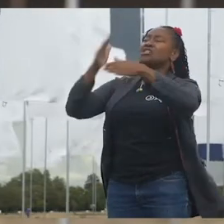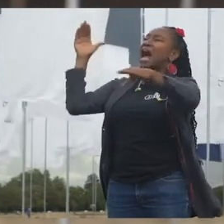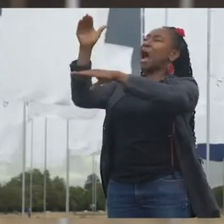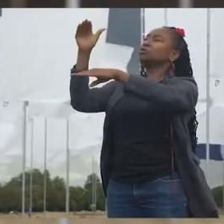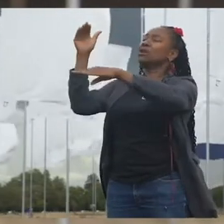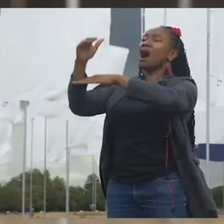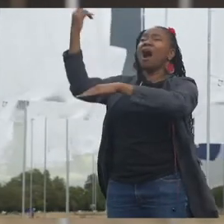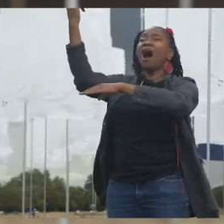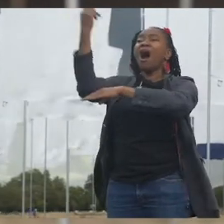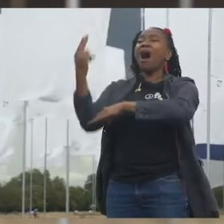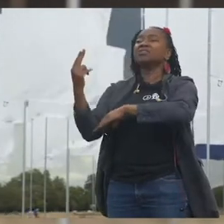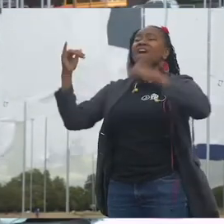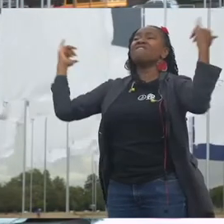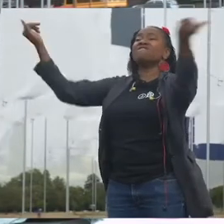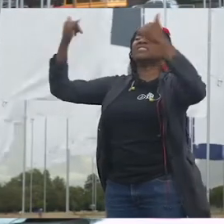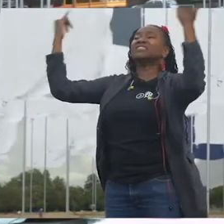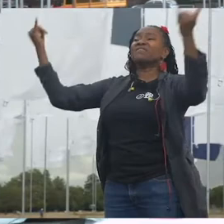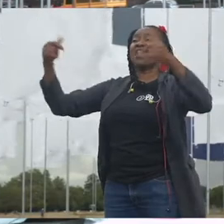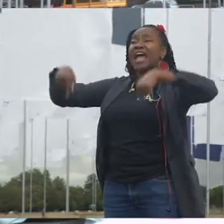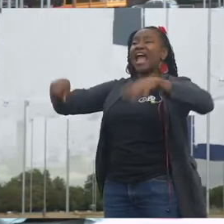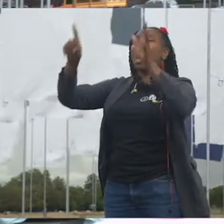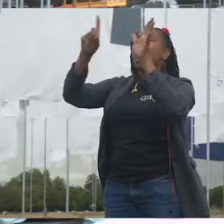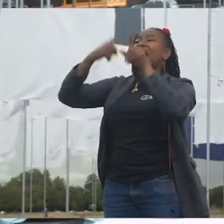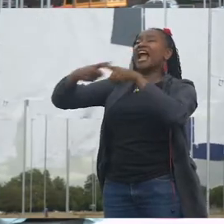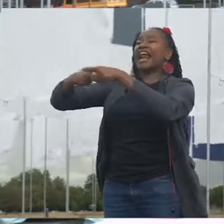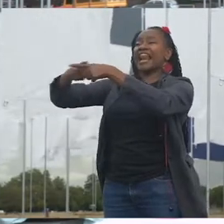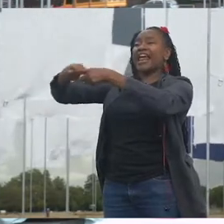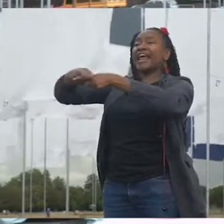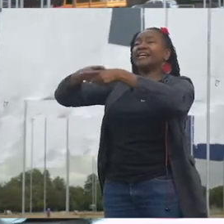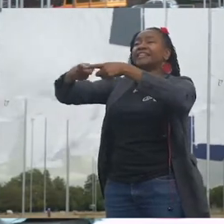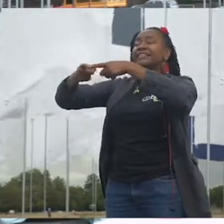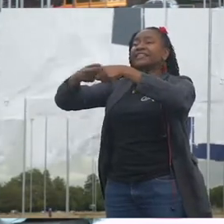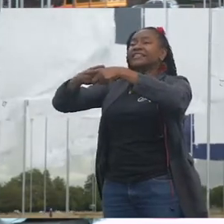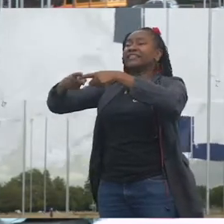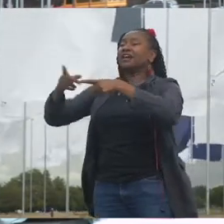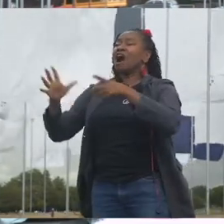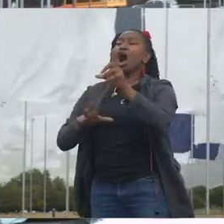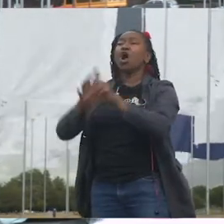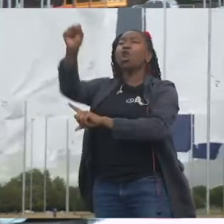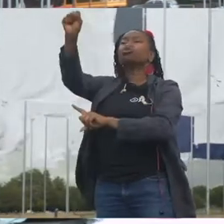festival that this country's had. Real people at a cultural event.